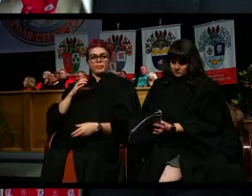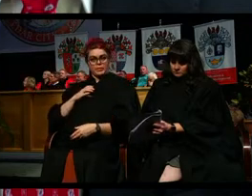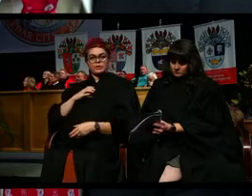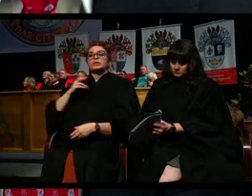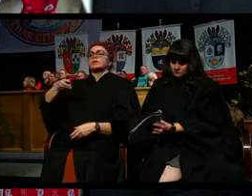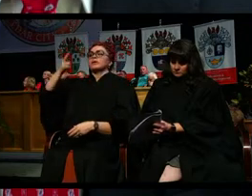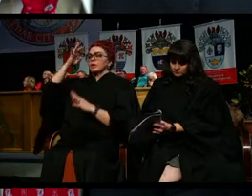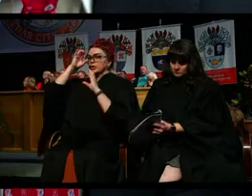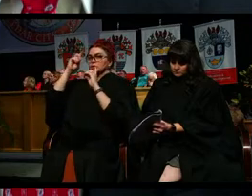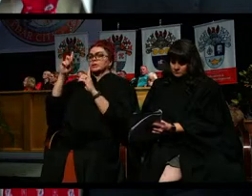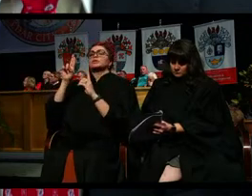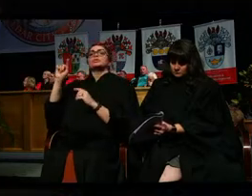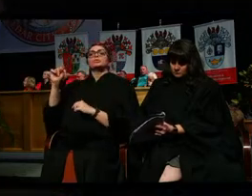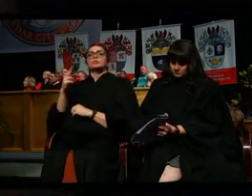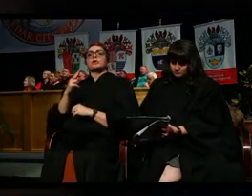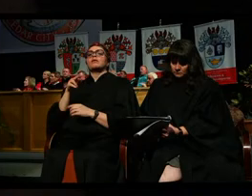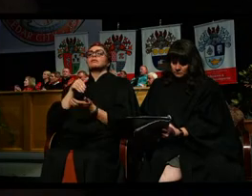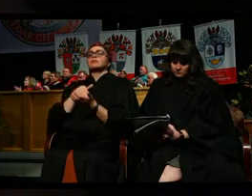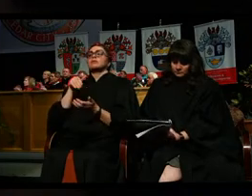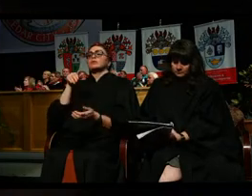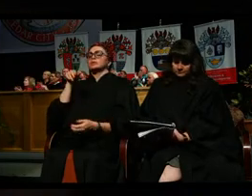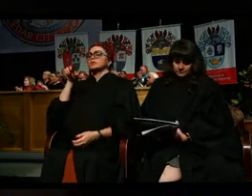Dr. Dave Wolstenhume.